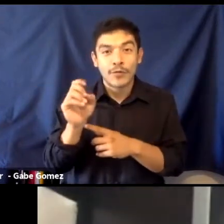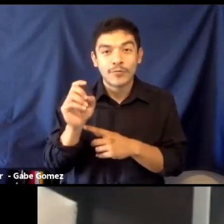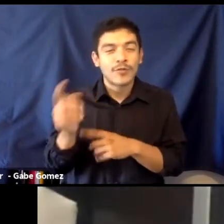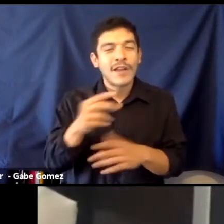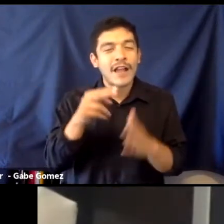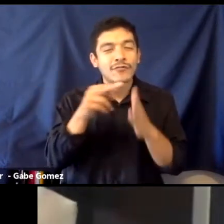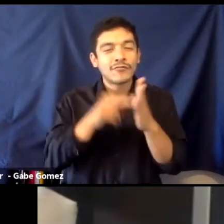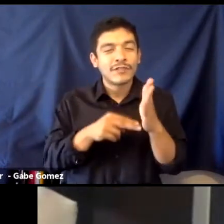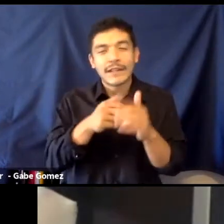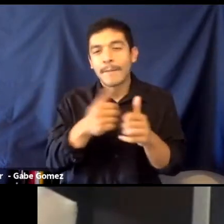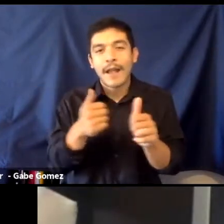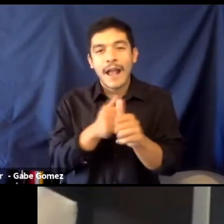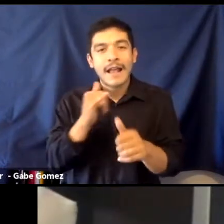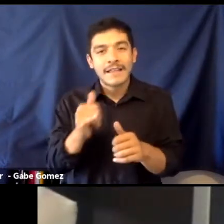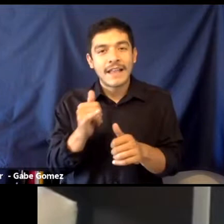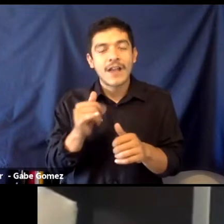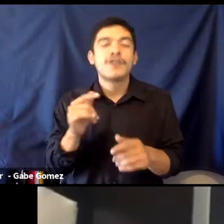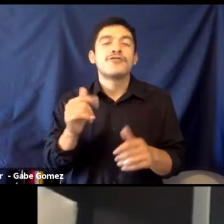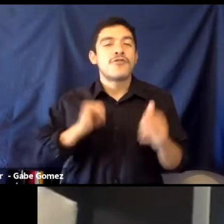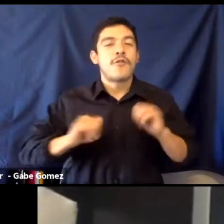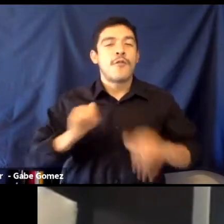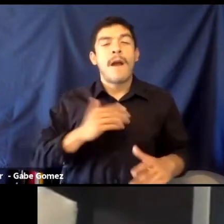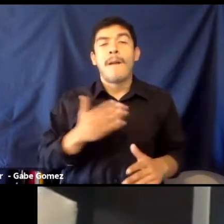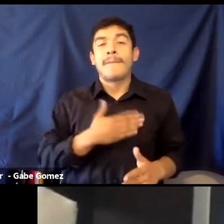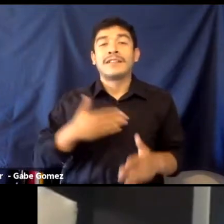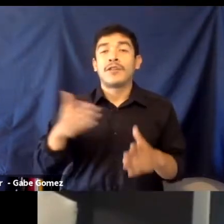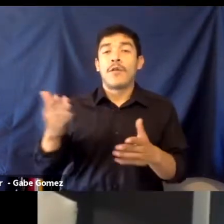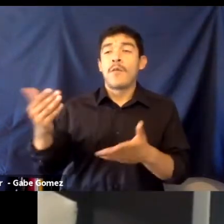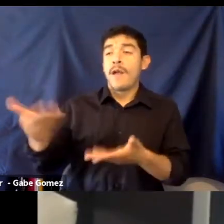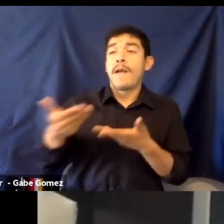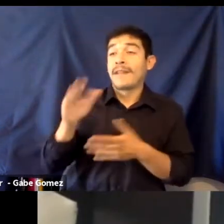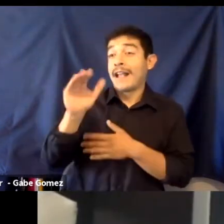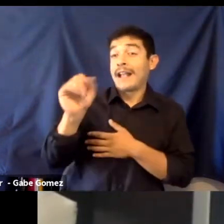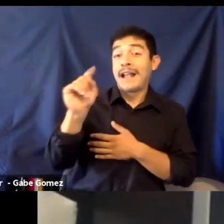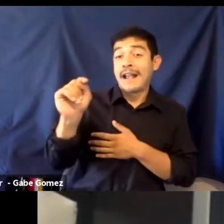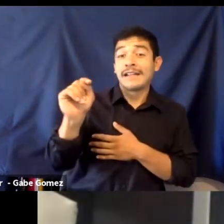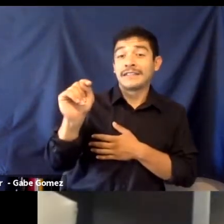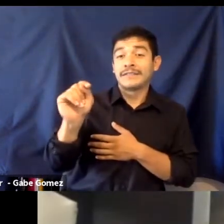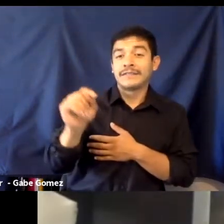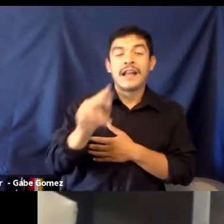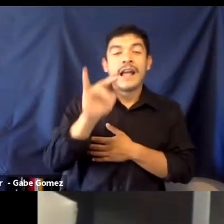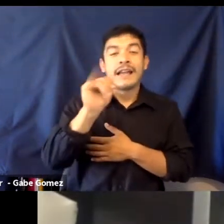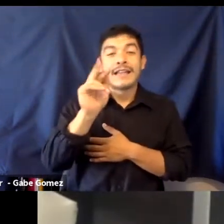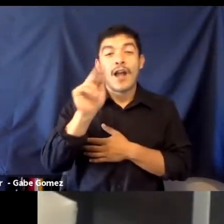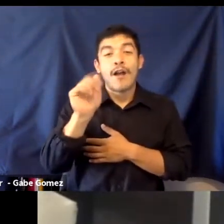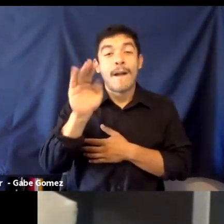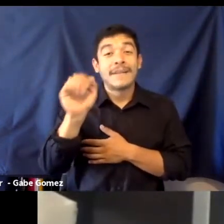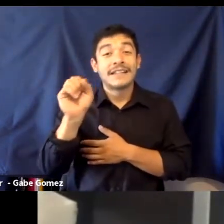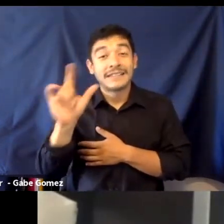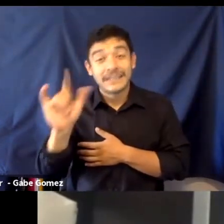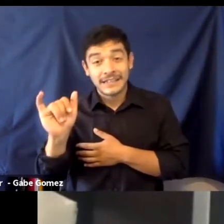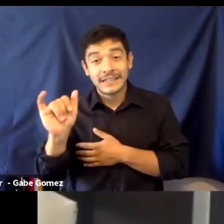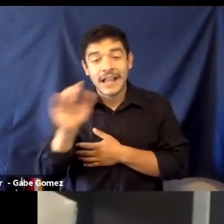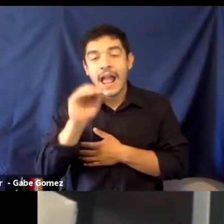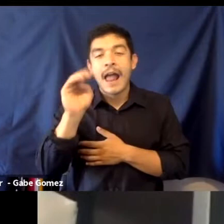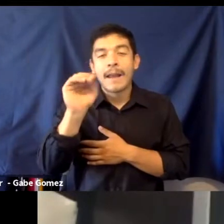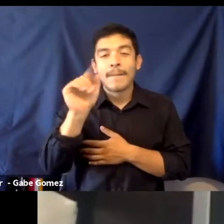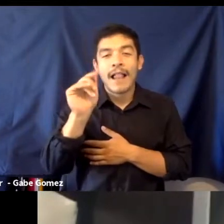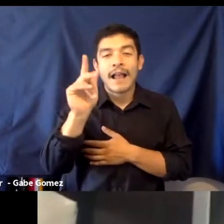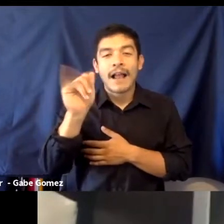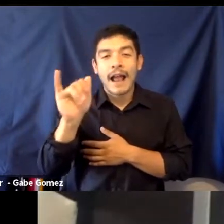show. Please welcome the cast, Jia Patel, Kiarra Beasley, and Malachai Crockett.